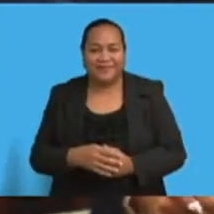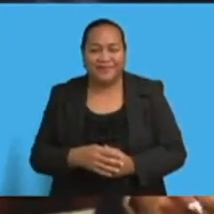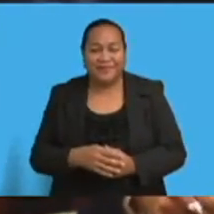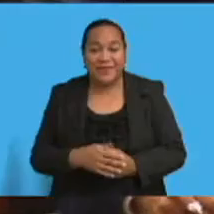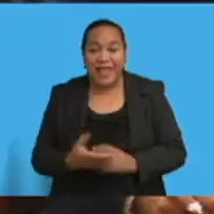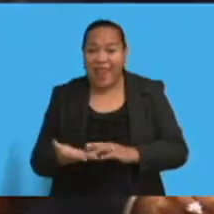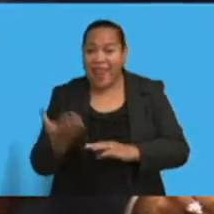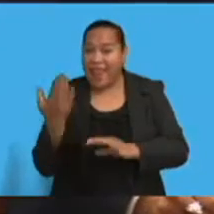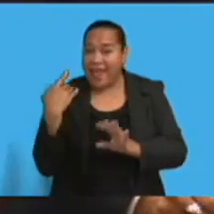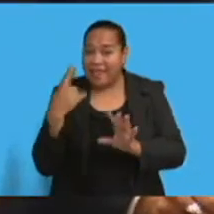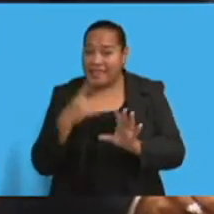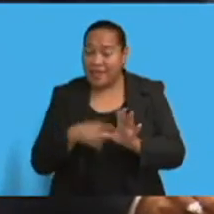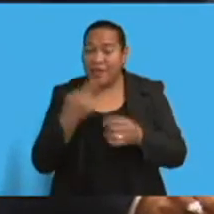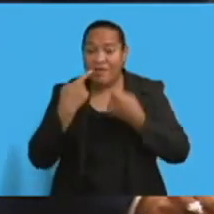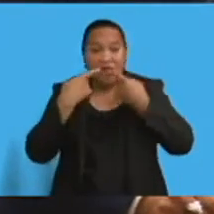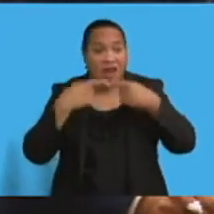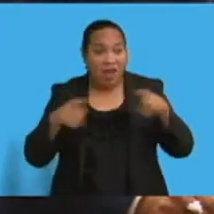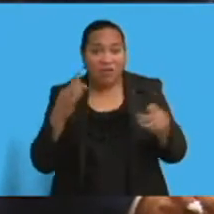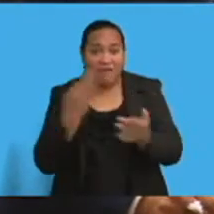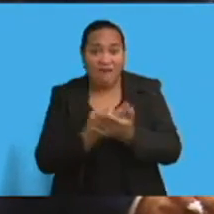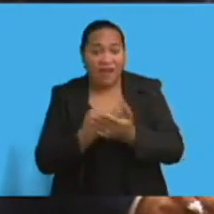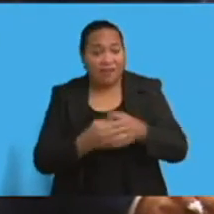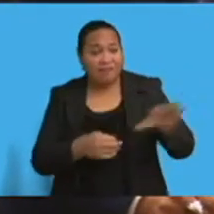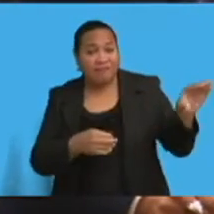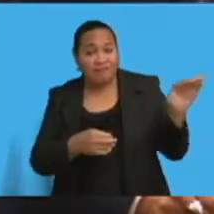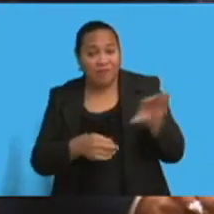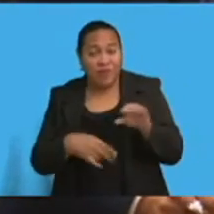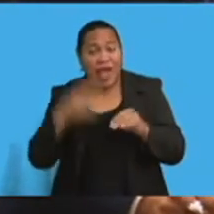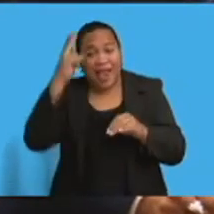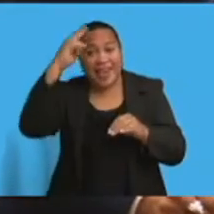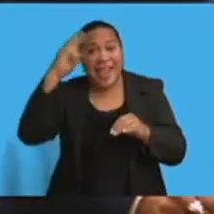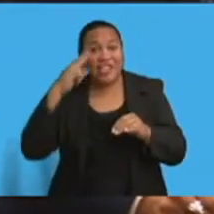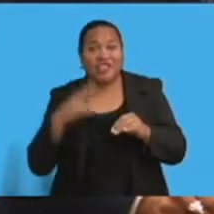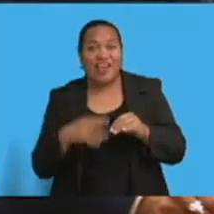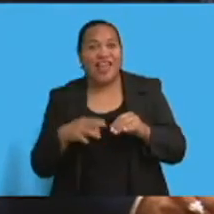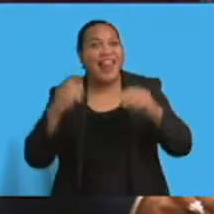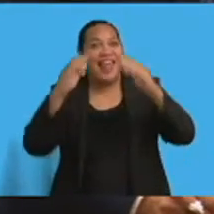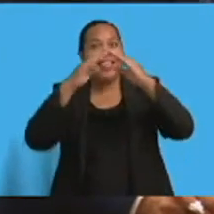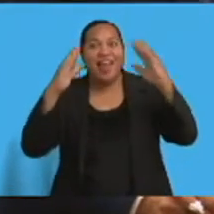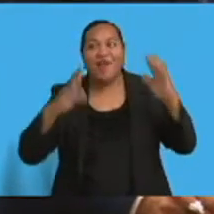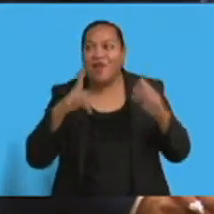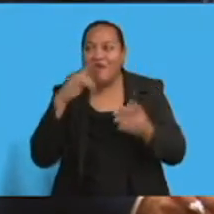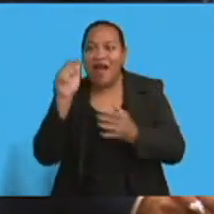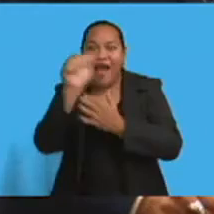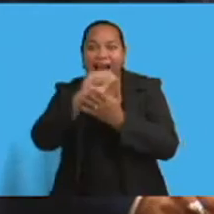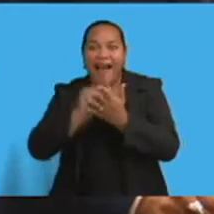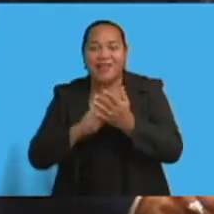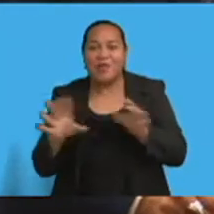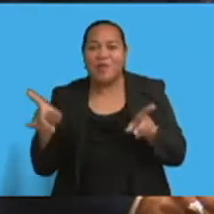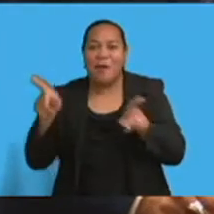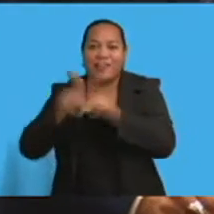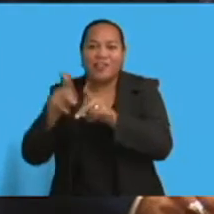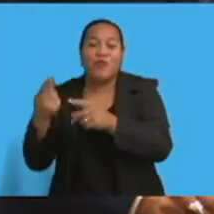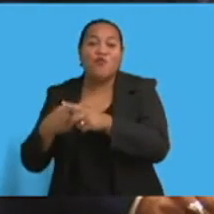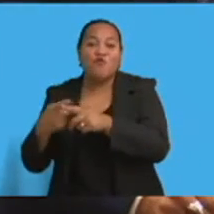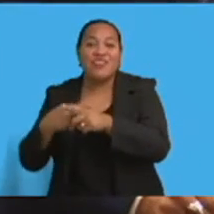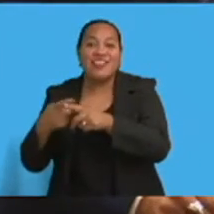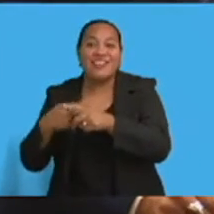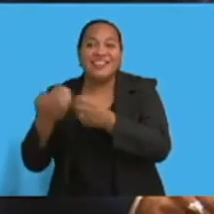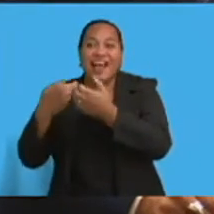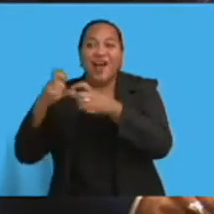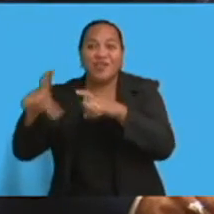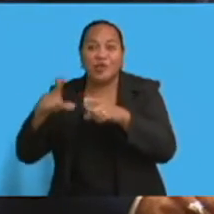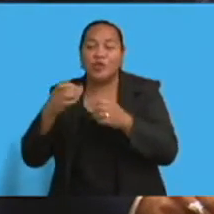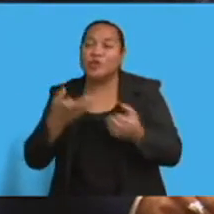Speaker, we announced we'll be funding a National Gallery of Contemporary Art in Suva, in partnership with the British Council, to give our artists in